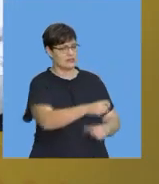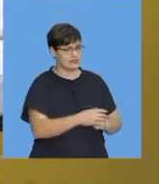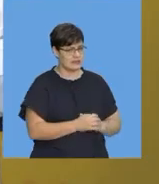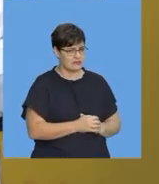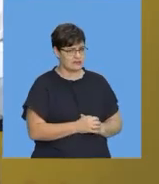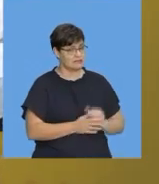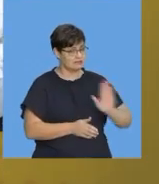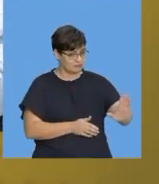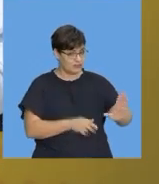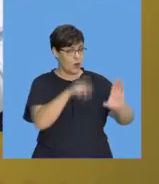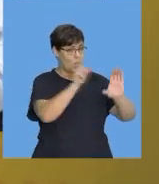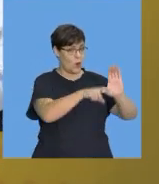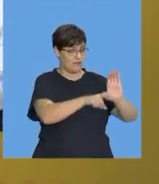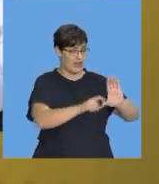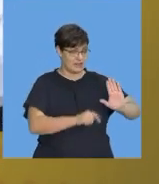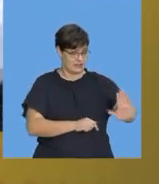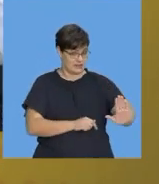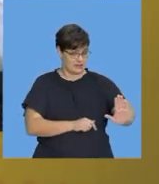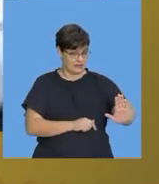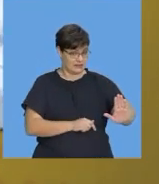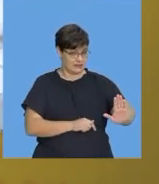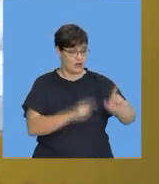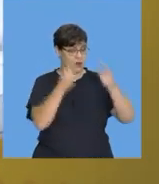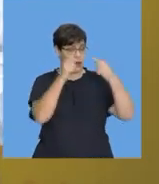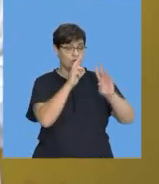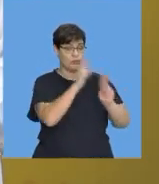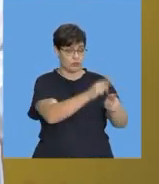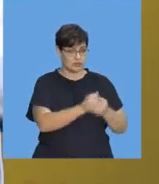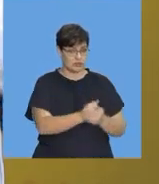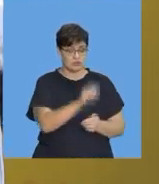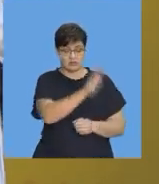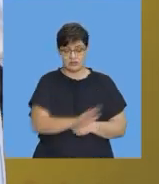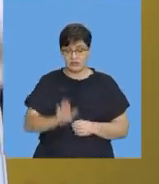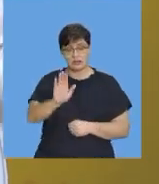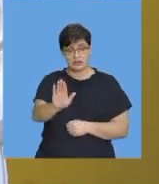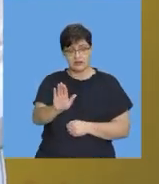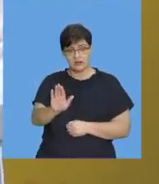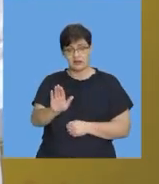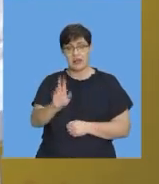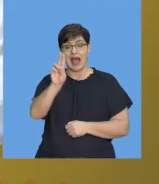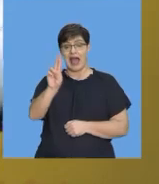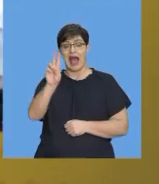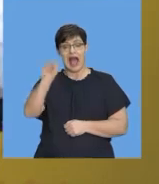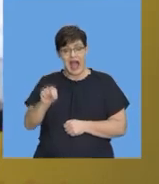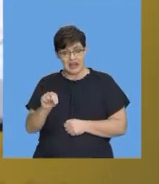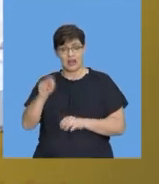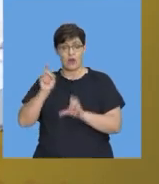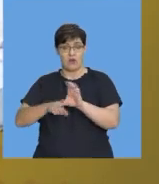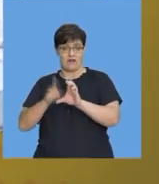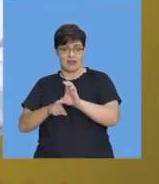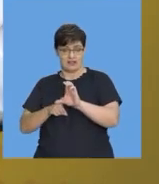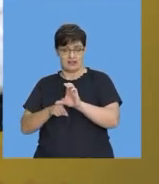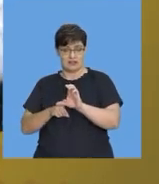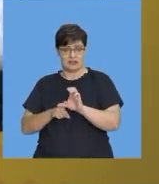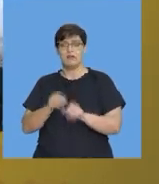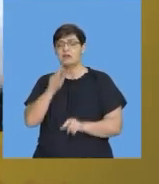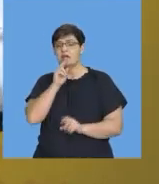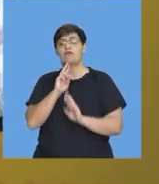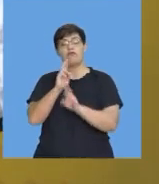a qualified audit report. And then finally, you get an unqualified, also referred to as